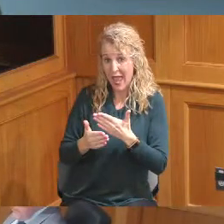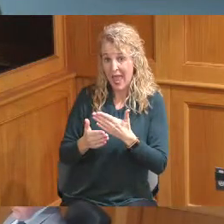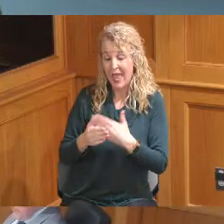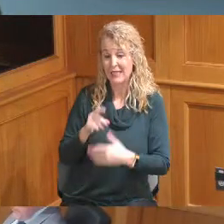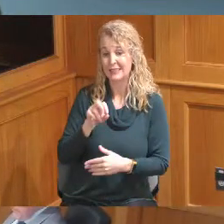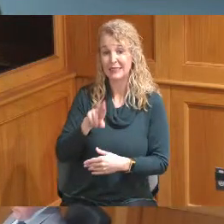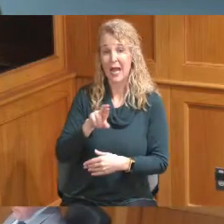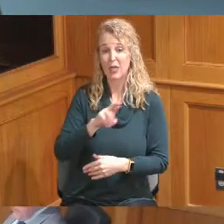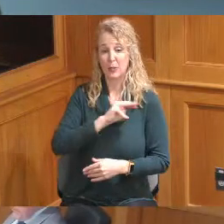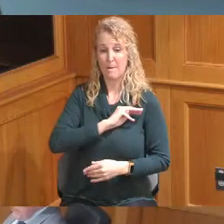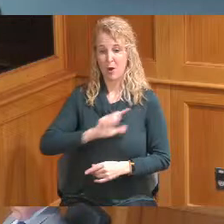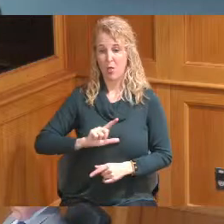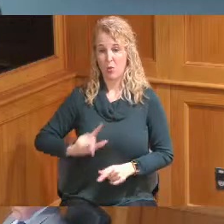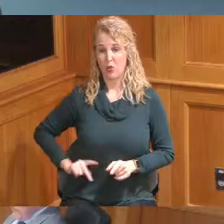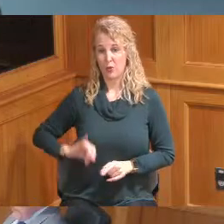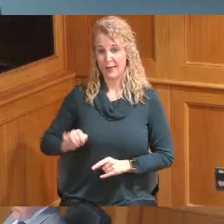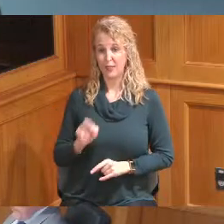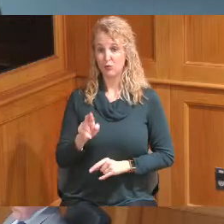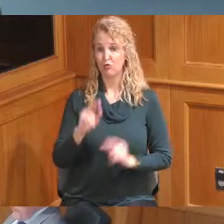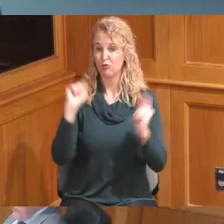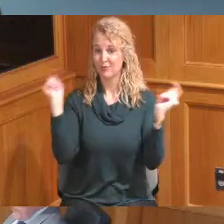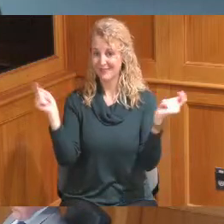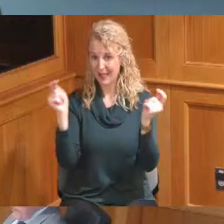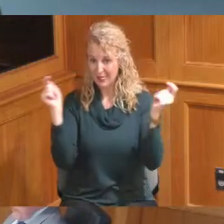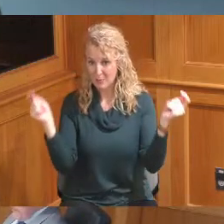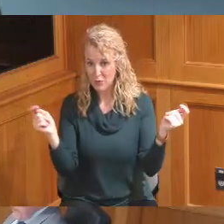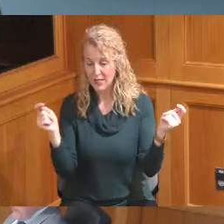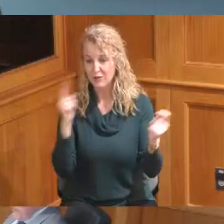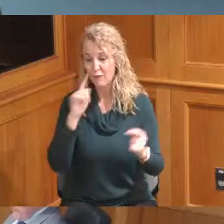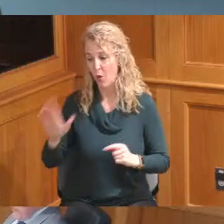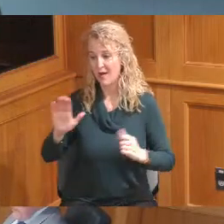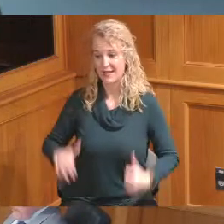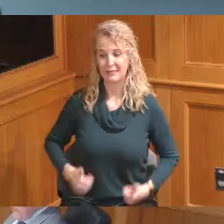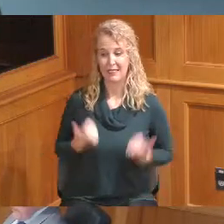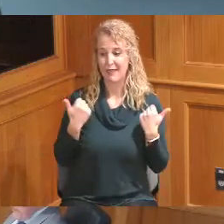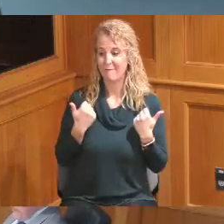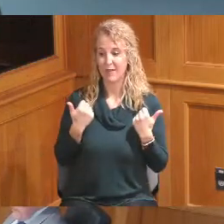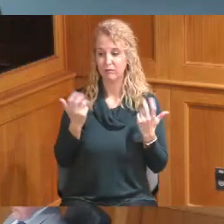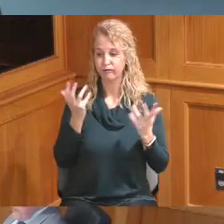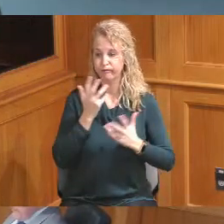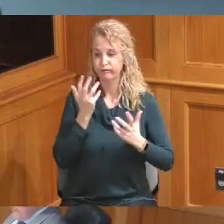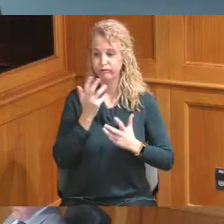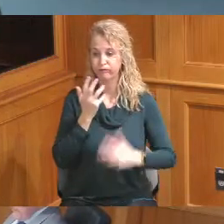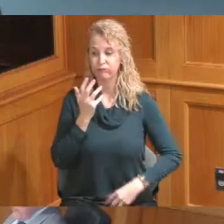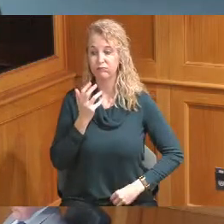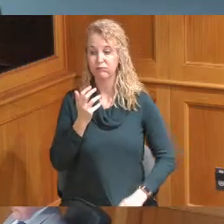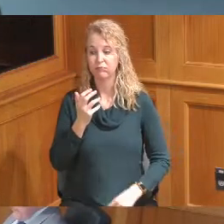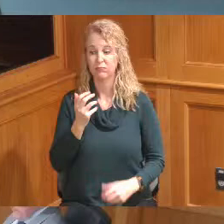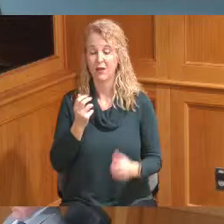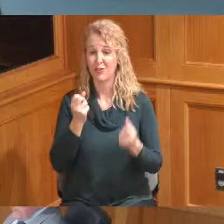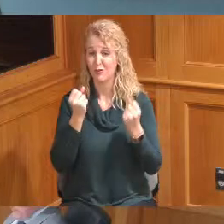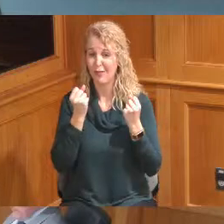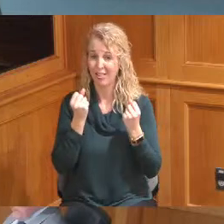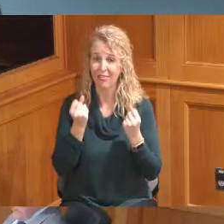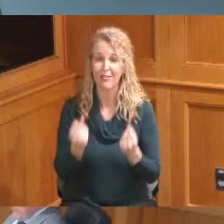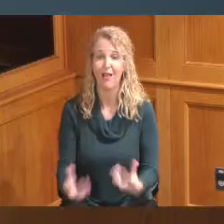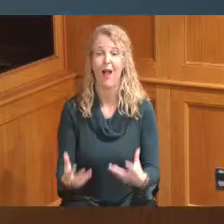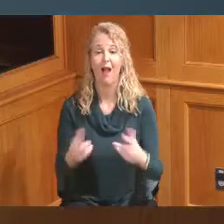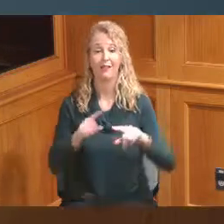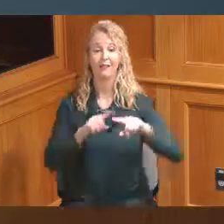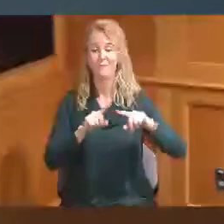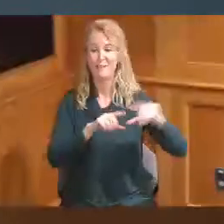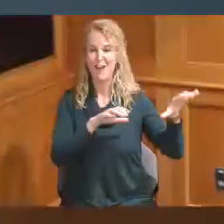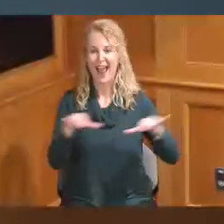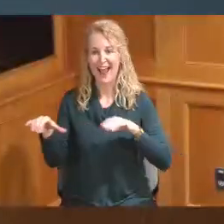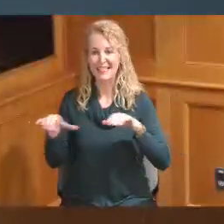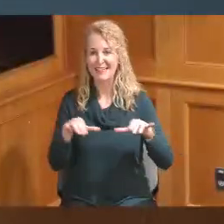Dr. Martin Luther King Jr. Celebration of the life of Dr. Martin Luther King Jr. There are lots of activities, but I